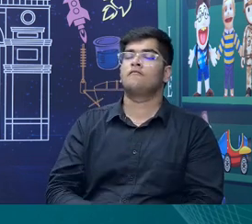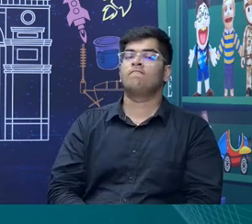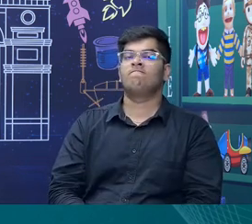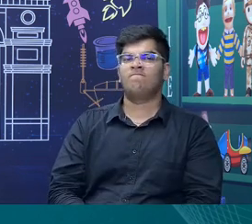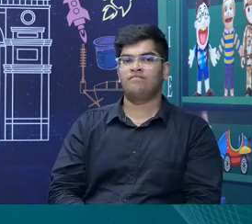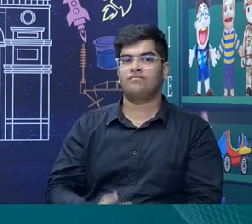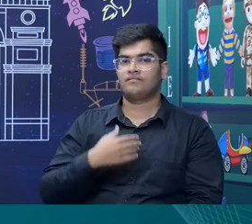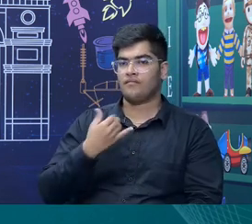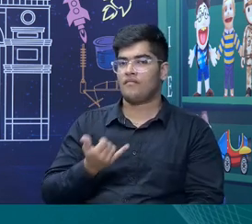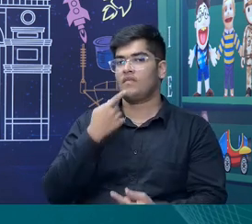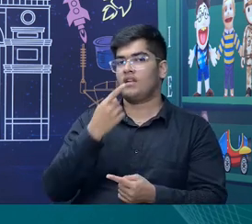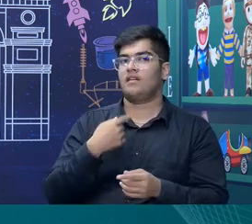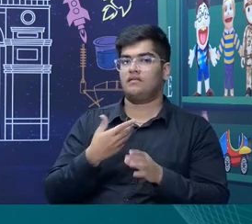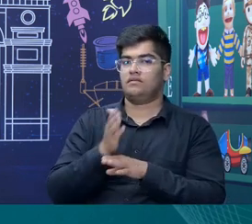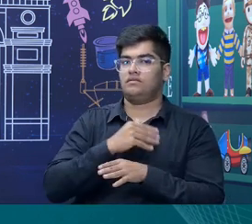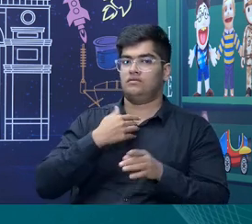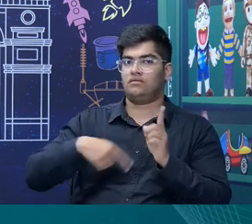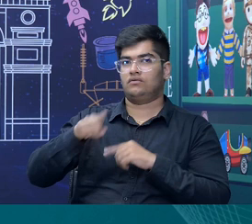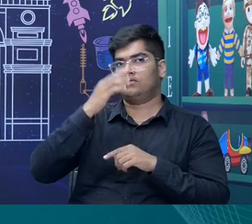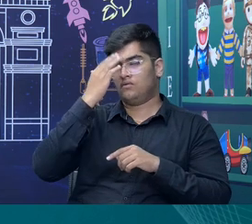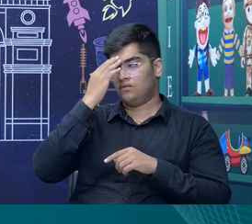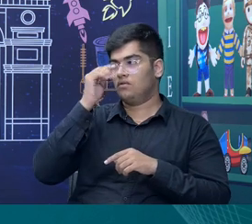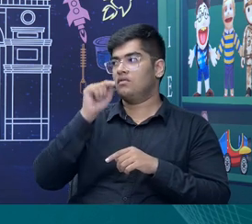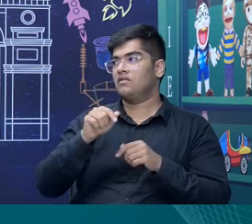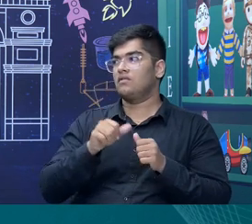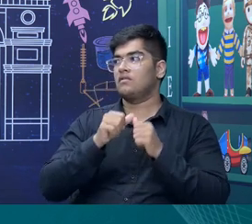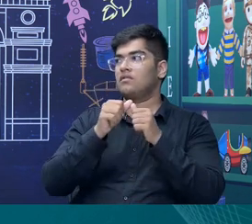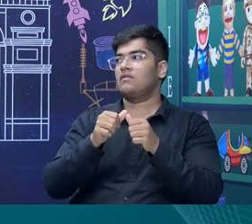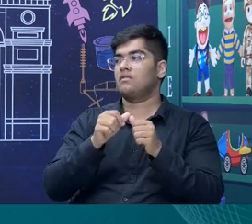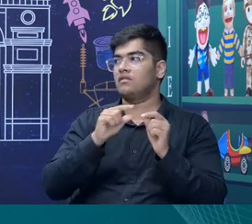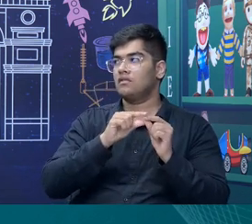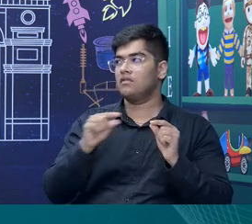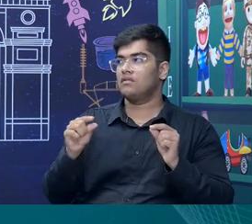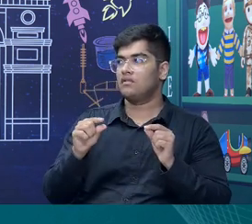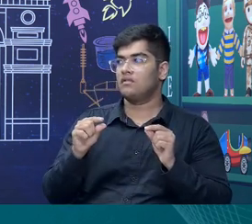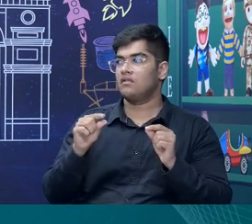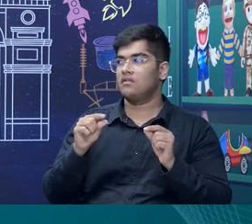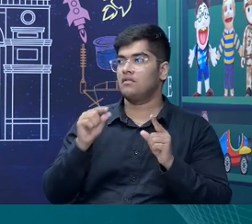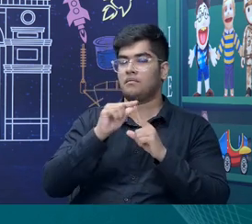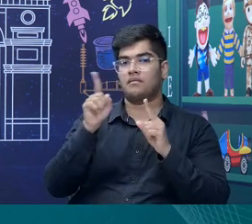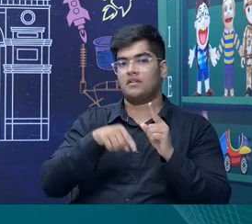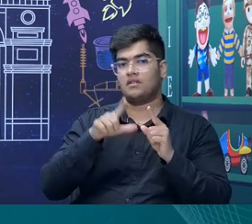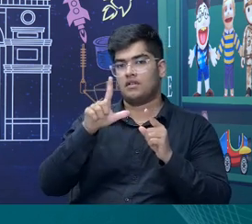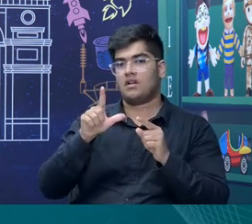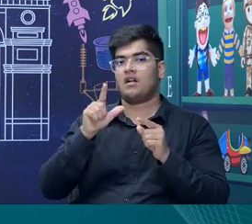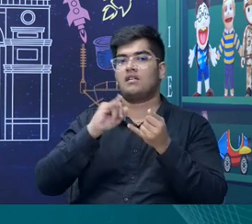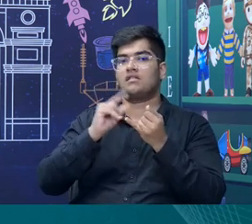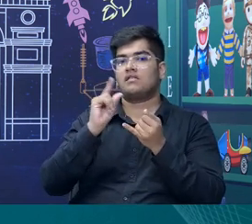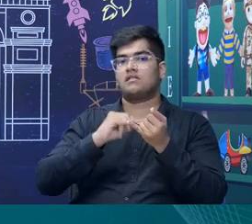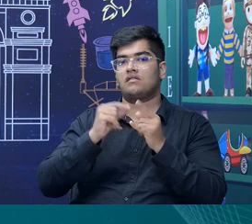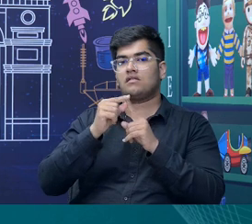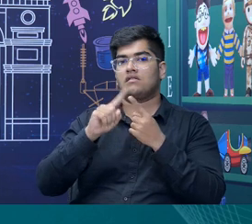we say that we know this particular thing and for this the answer is profit and loss suspense